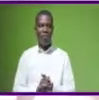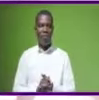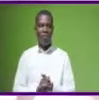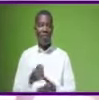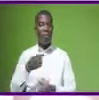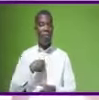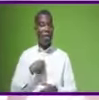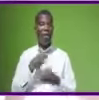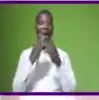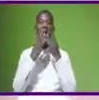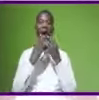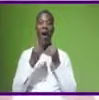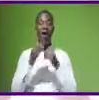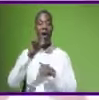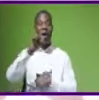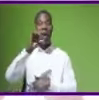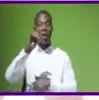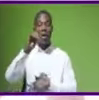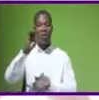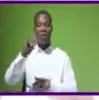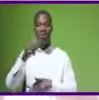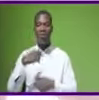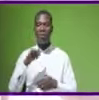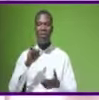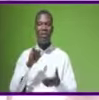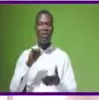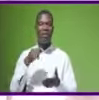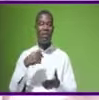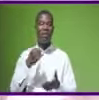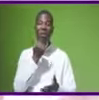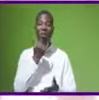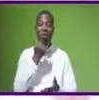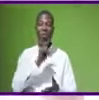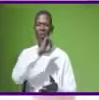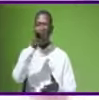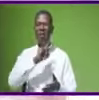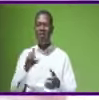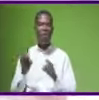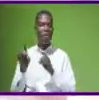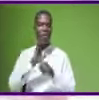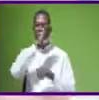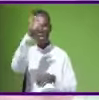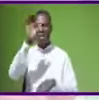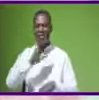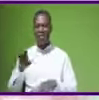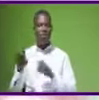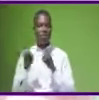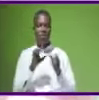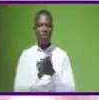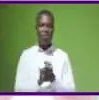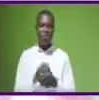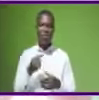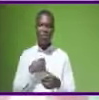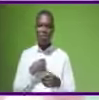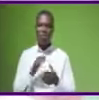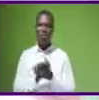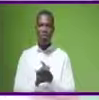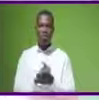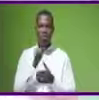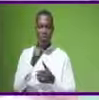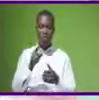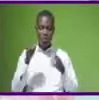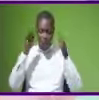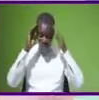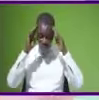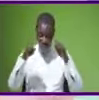Me Adom, some mistake mean ye be da. Oya cremonia meme penne wo